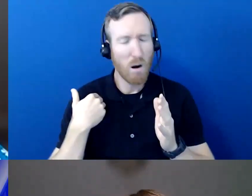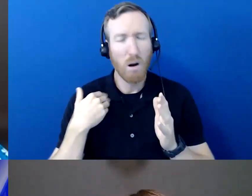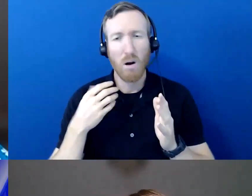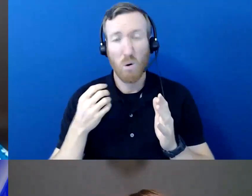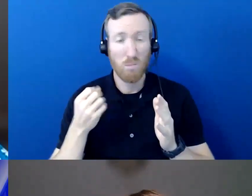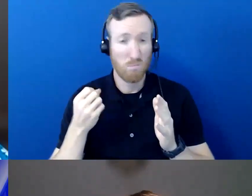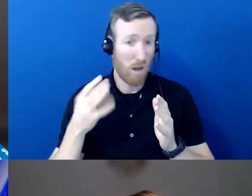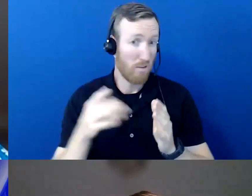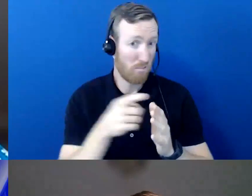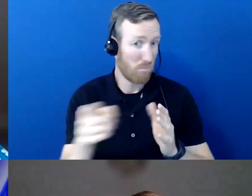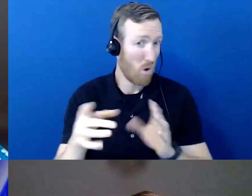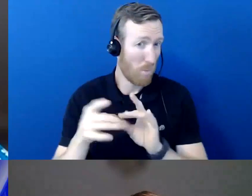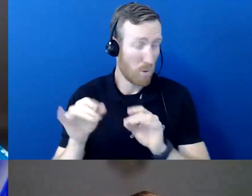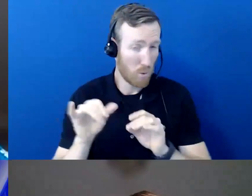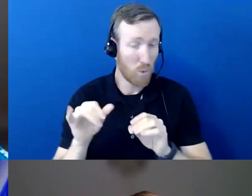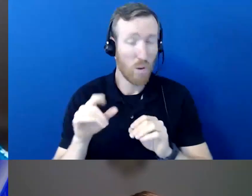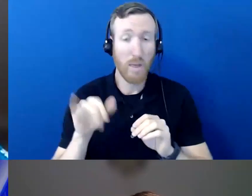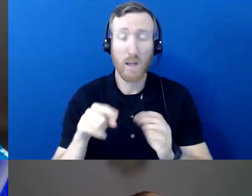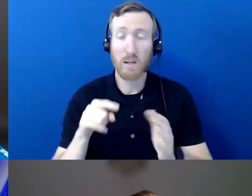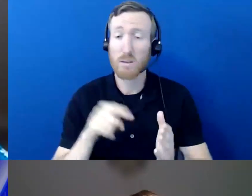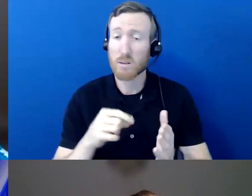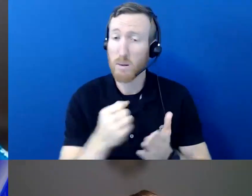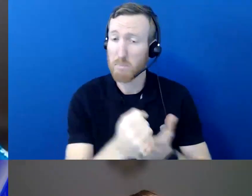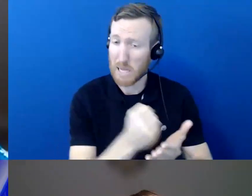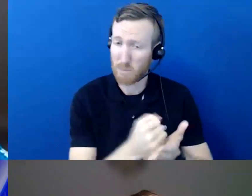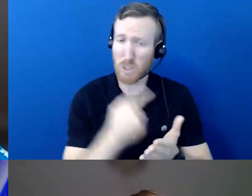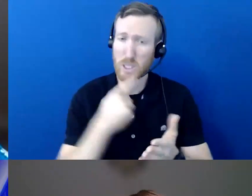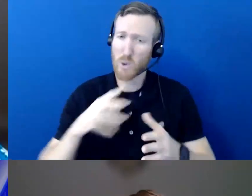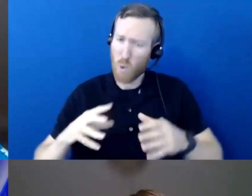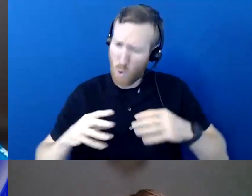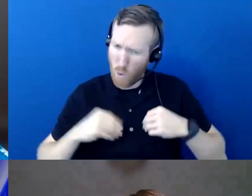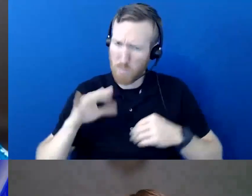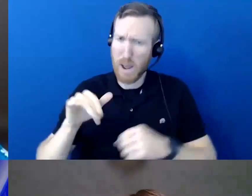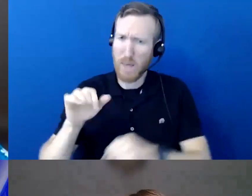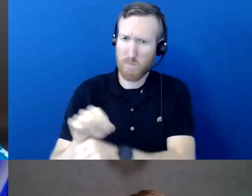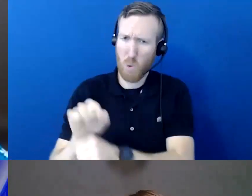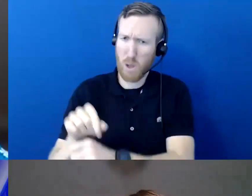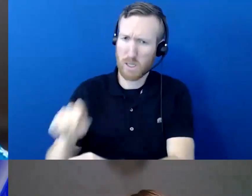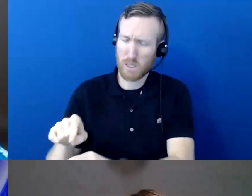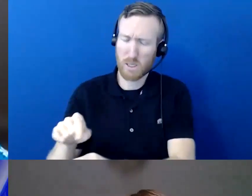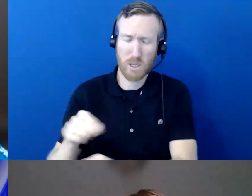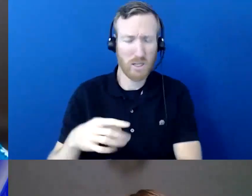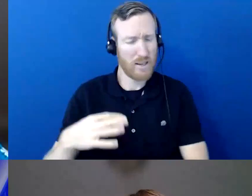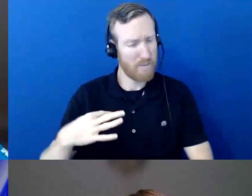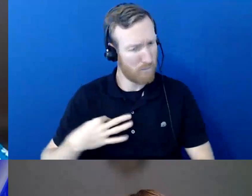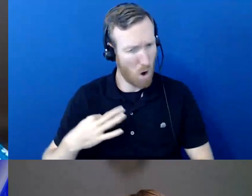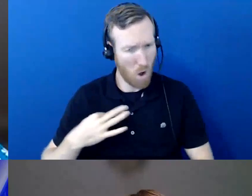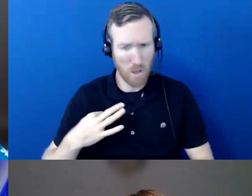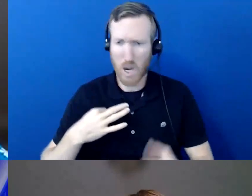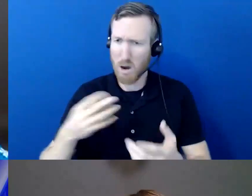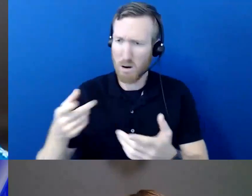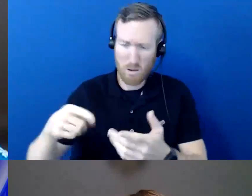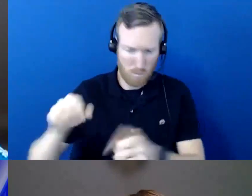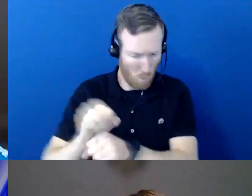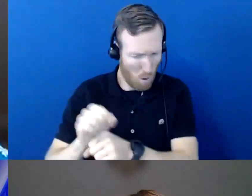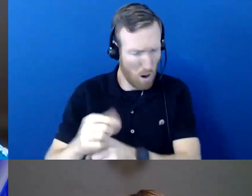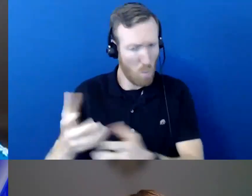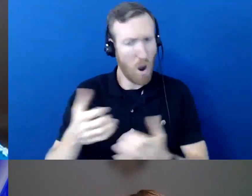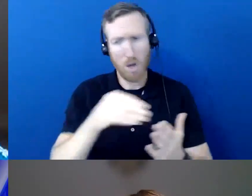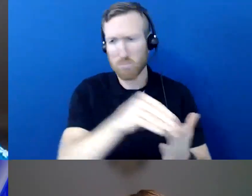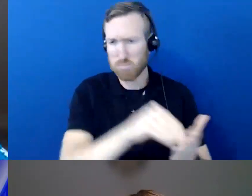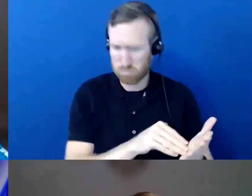workshop that the passport is owned by the employee and it is a voluntary action